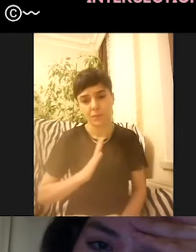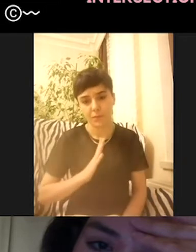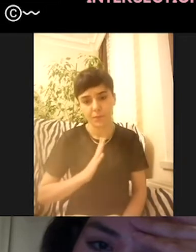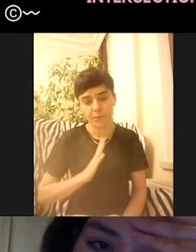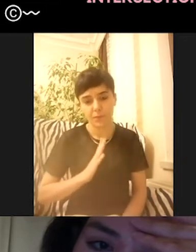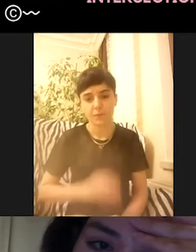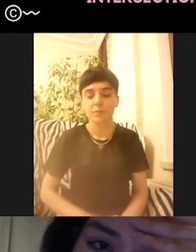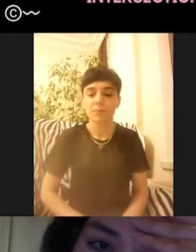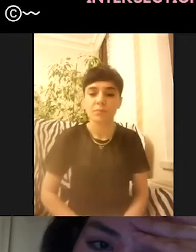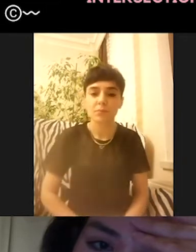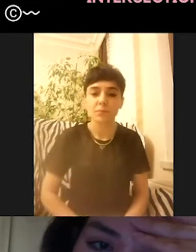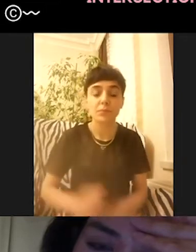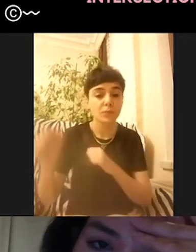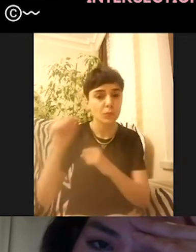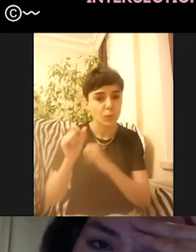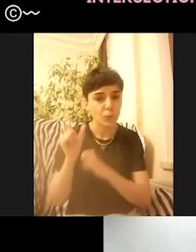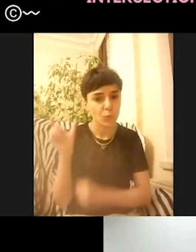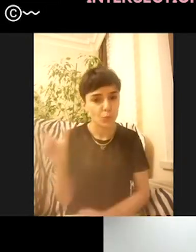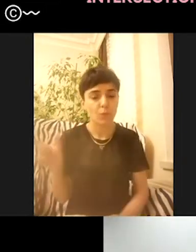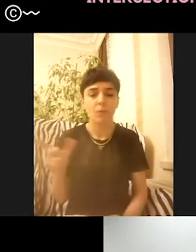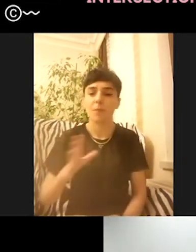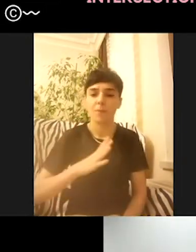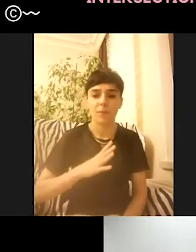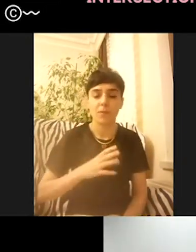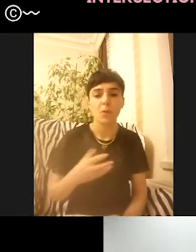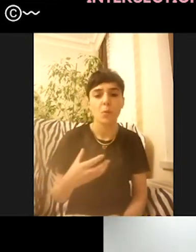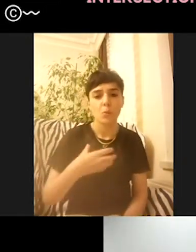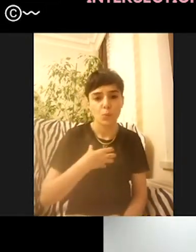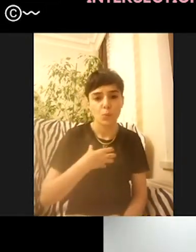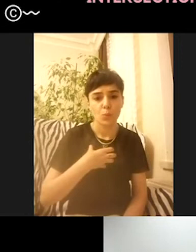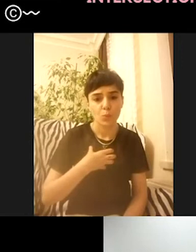well. Yeah, so I actually love the conversation that has already